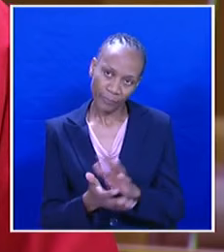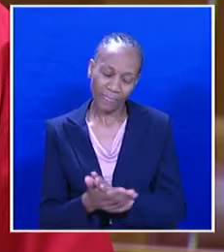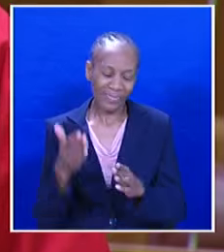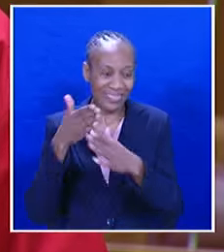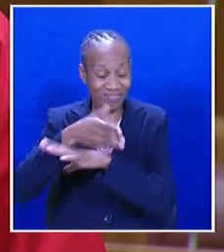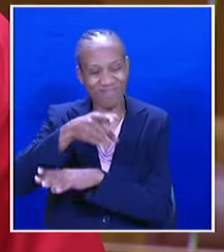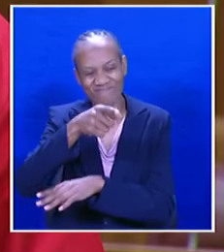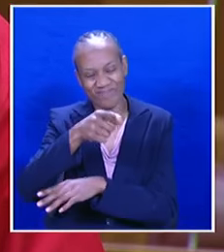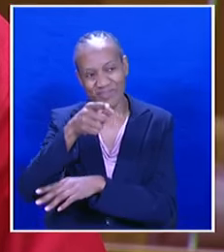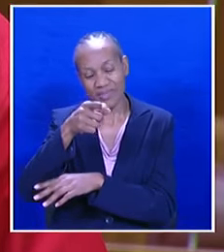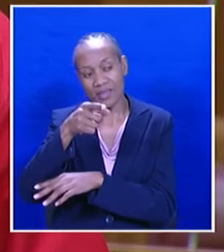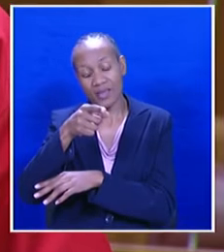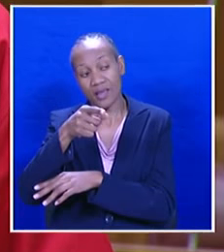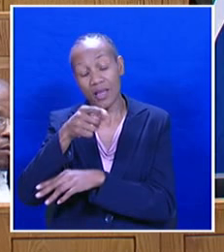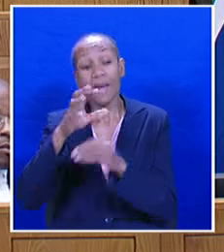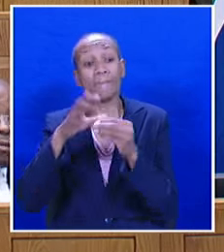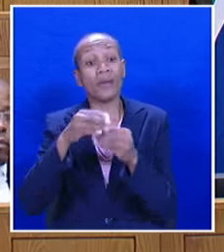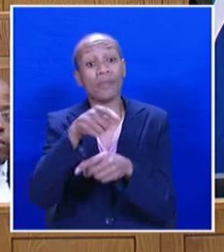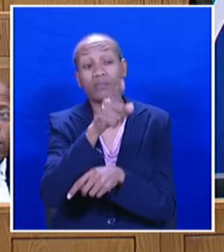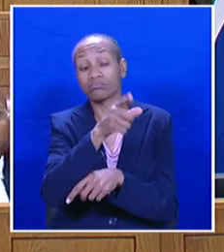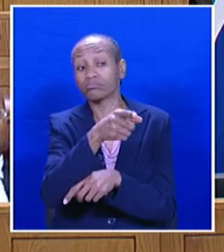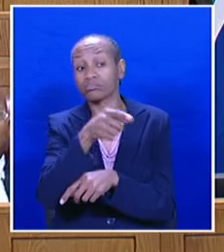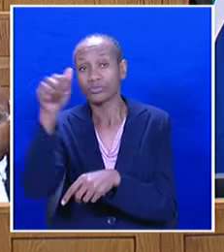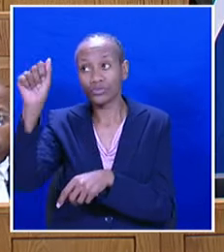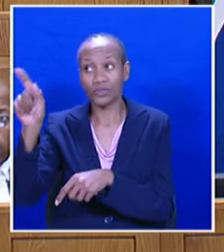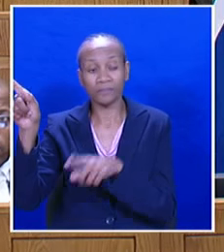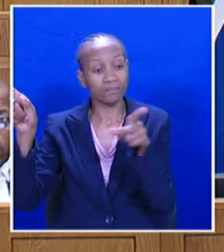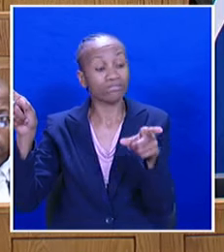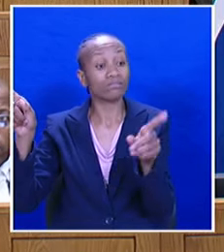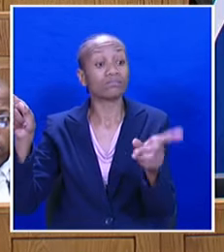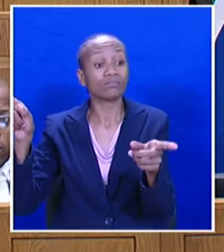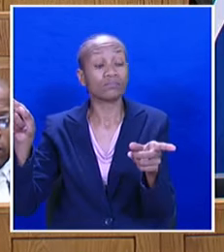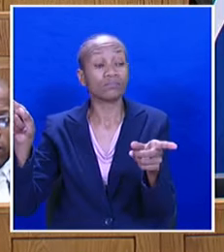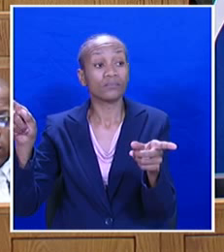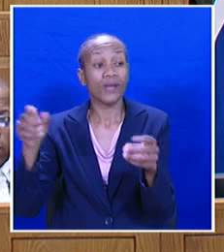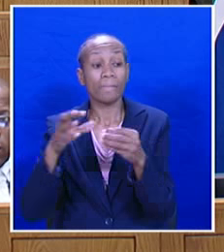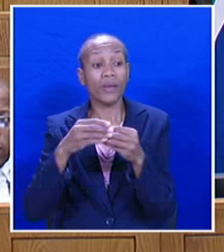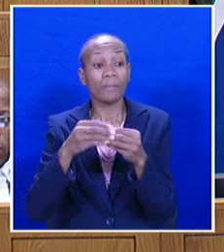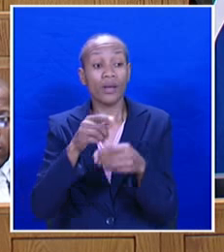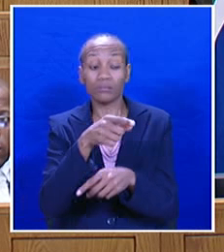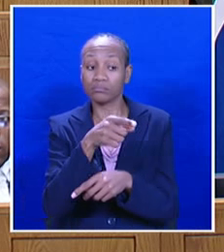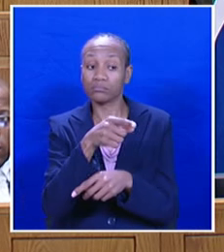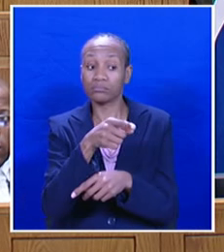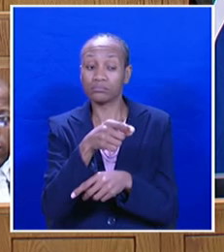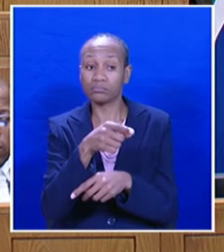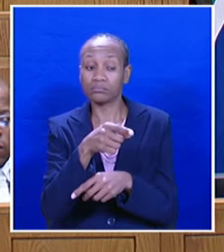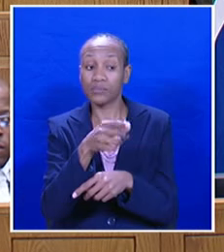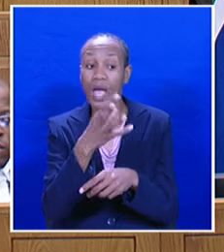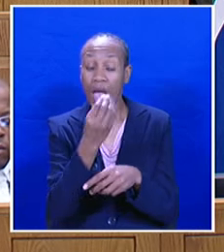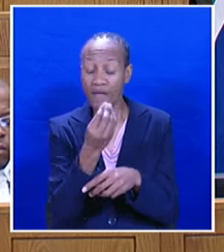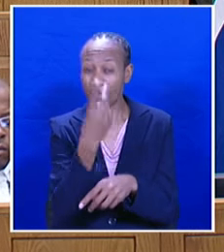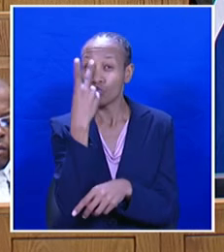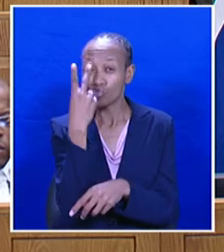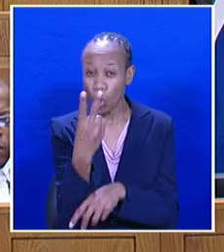Honorable Mthilene, I spoke in very simple English. You've got 2 minutes to make a